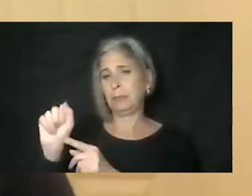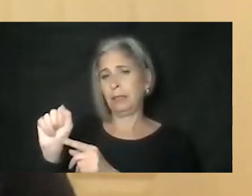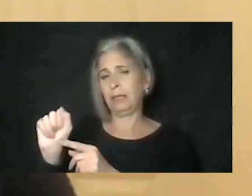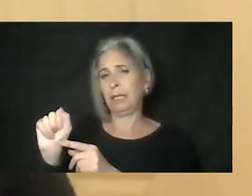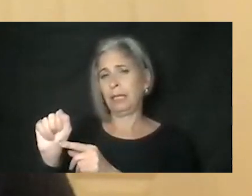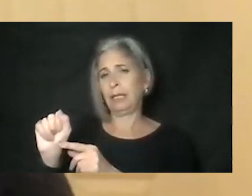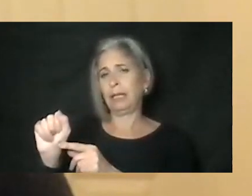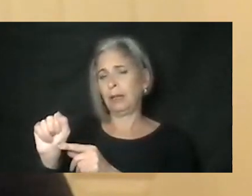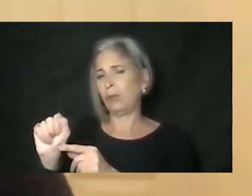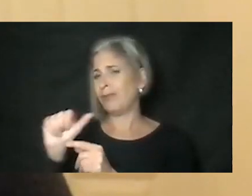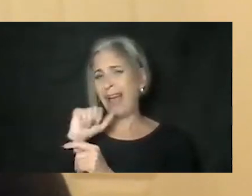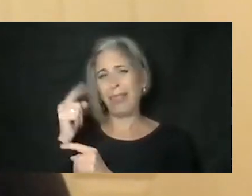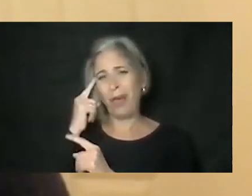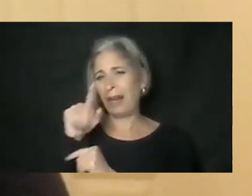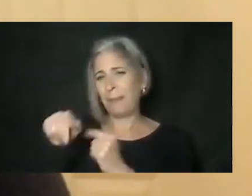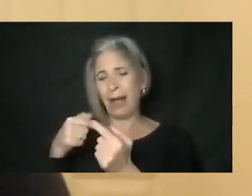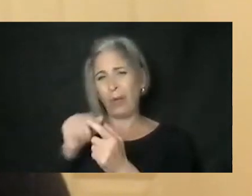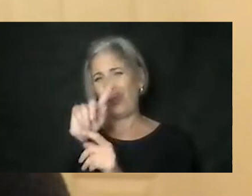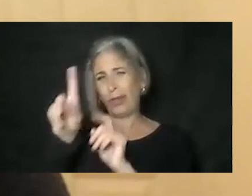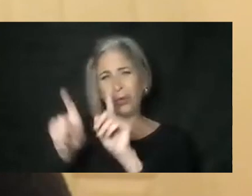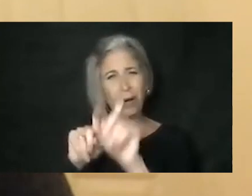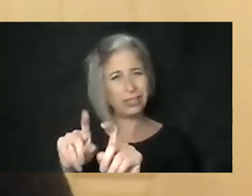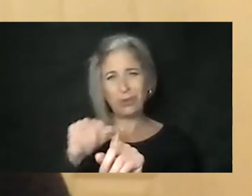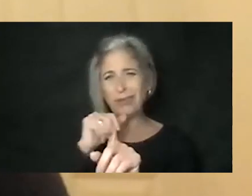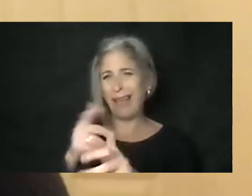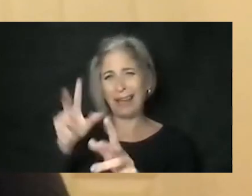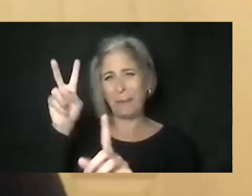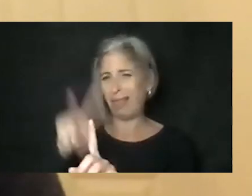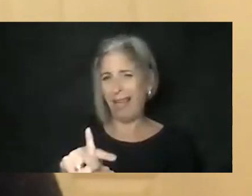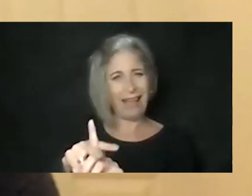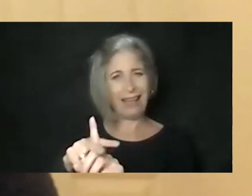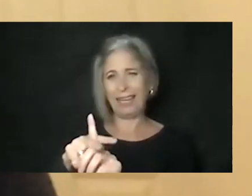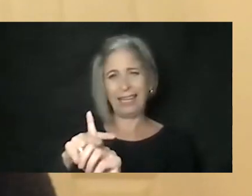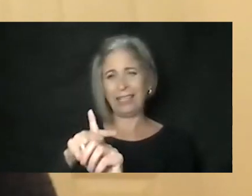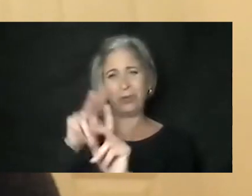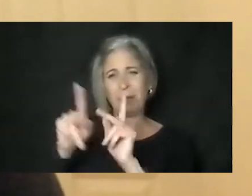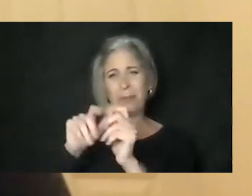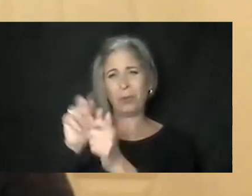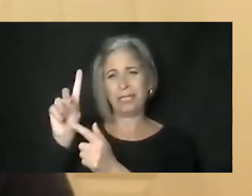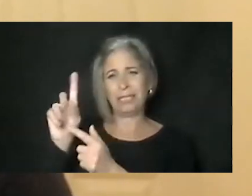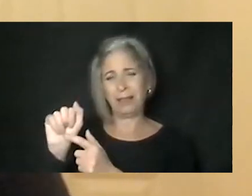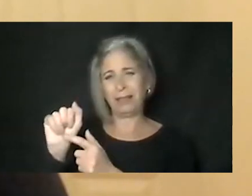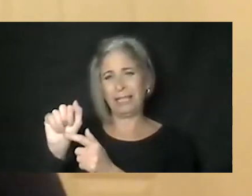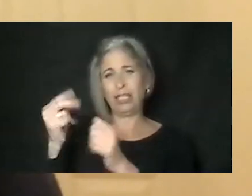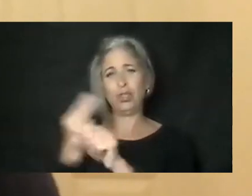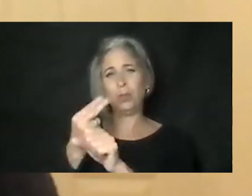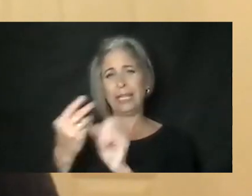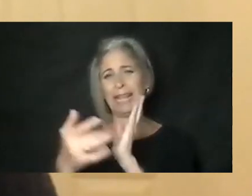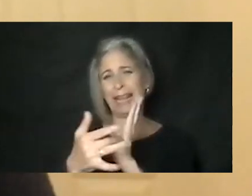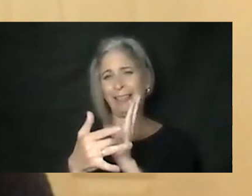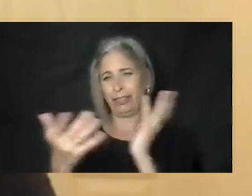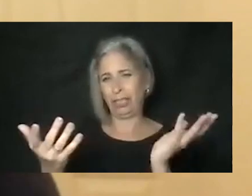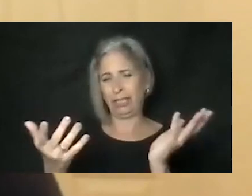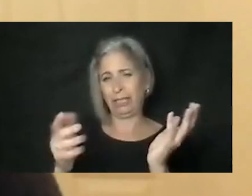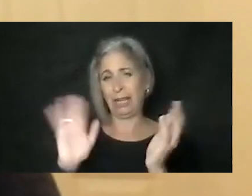So the way the questions were framed will not apply to someone with a disability who's using assistive technology. So